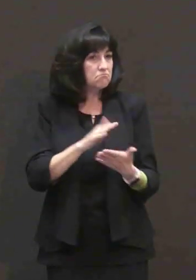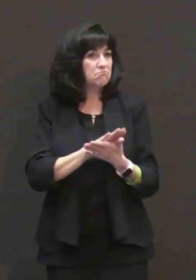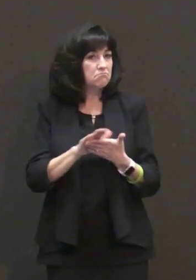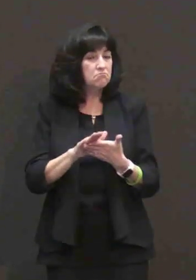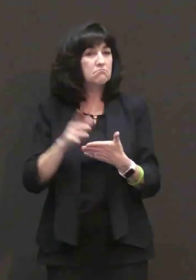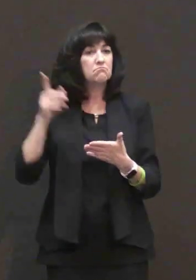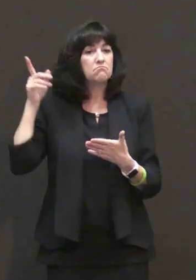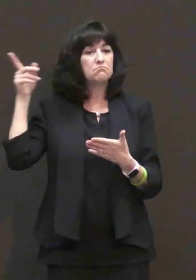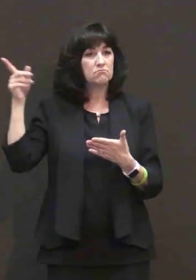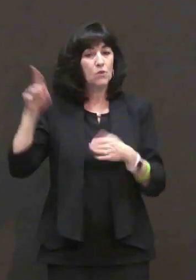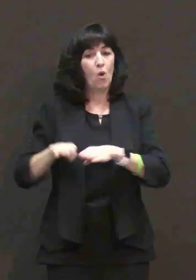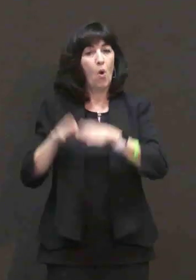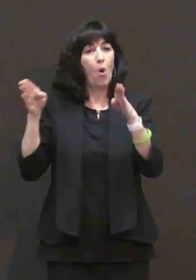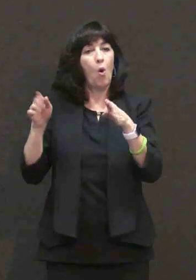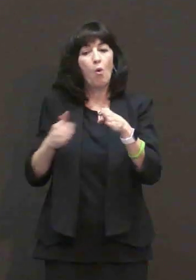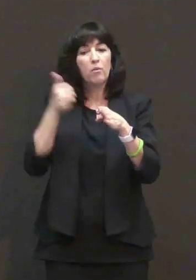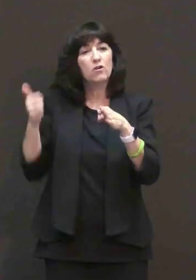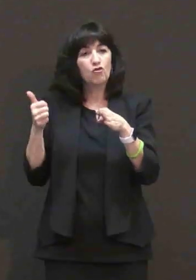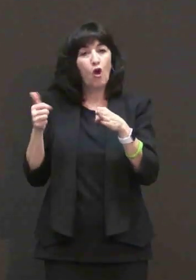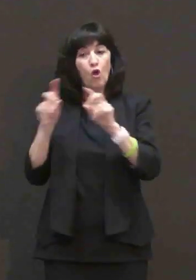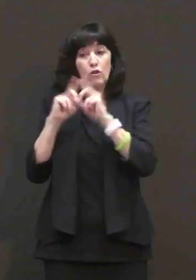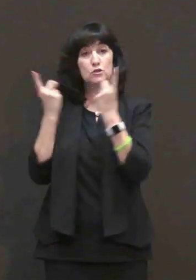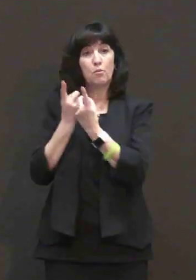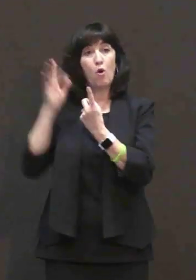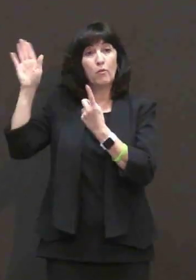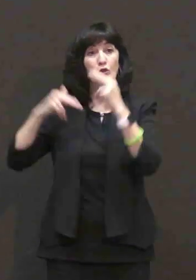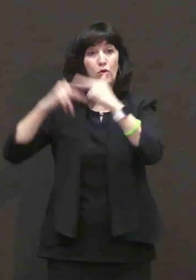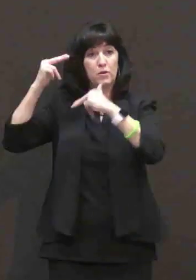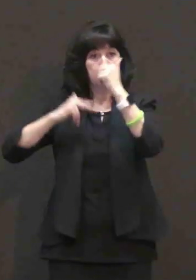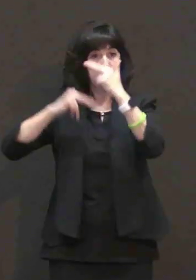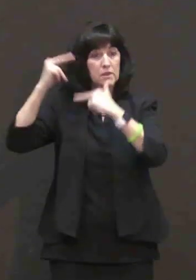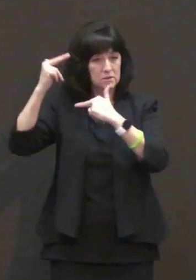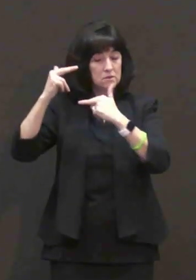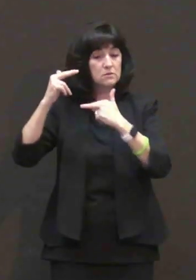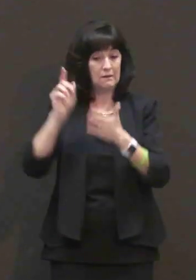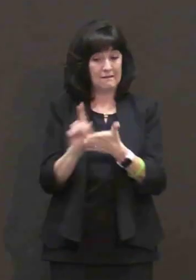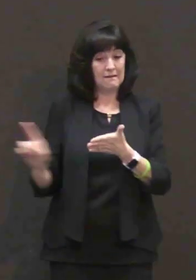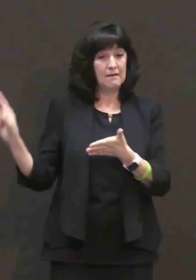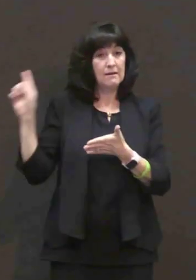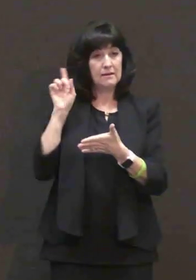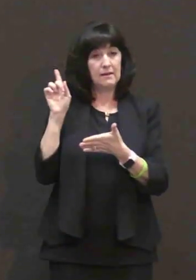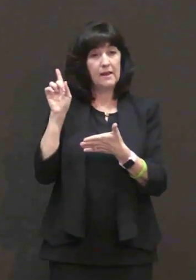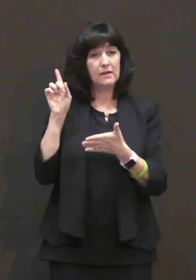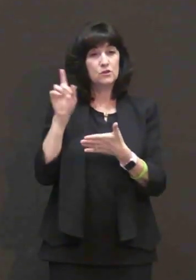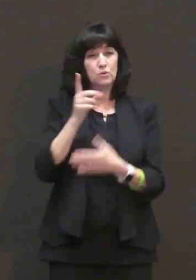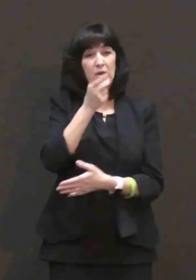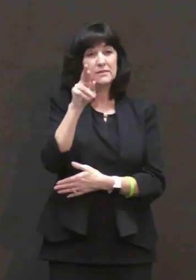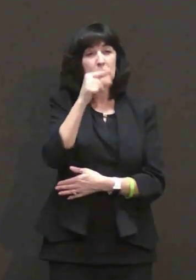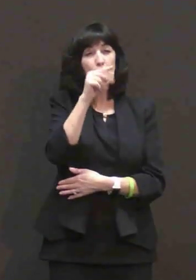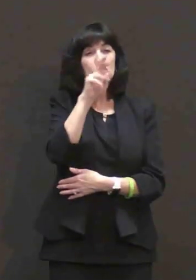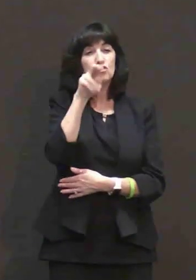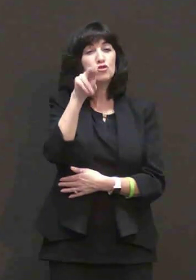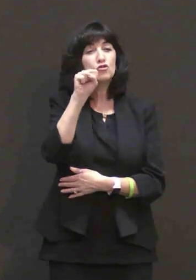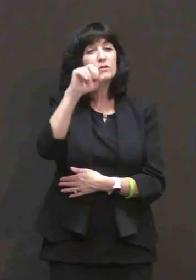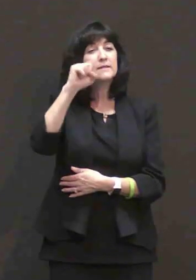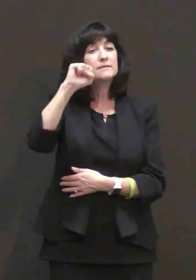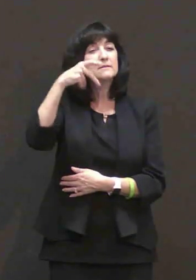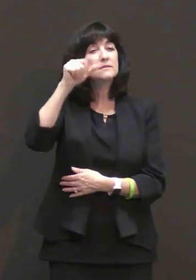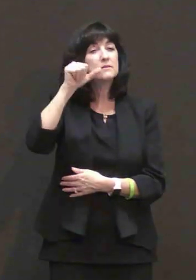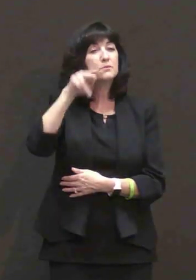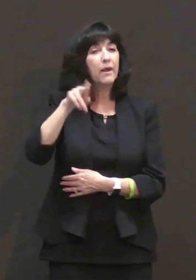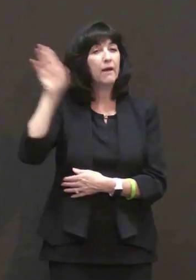on, to open up a few different areas in their building. I will tell you, last week, Dr. Greenspan and Pauline and other members at